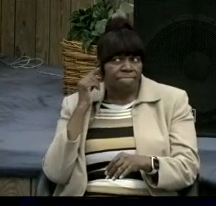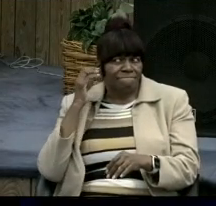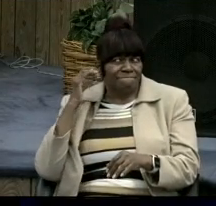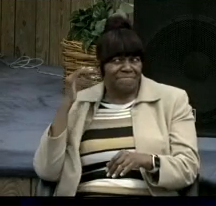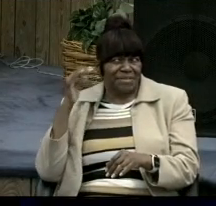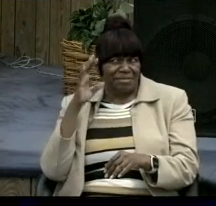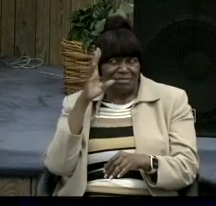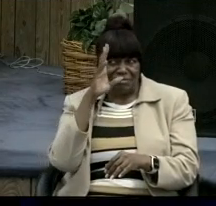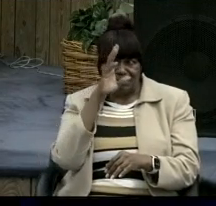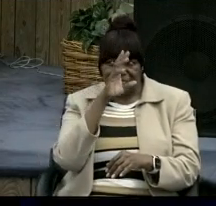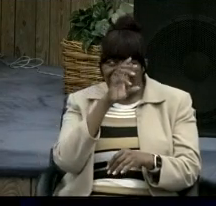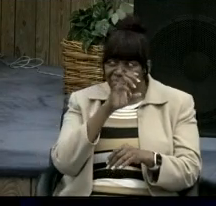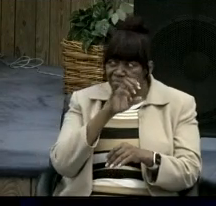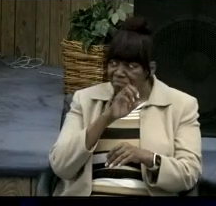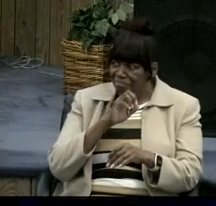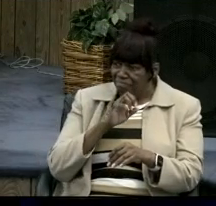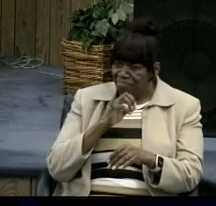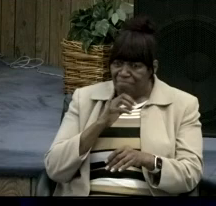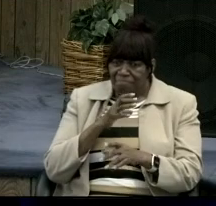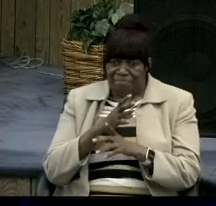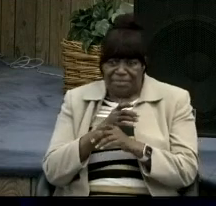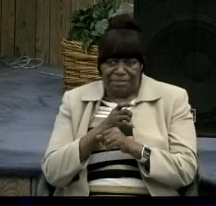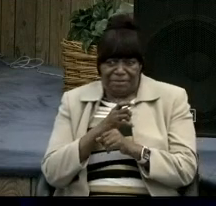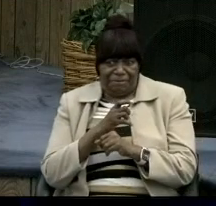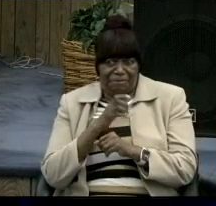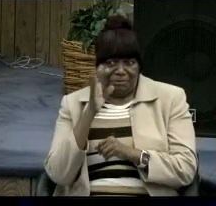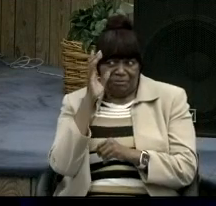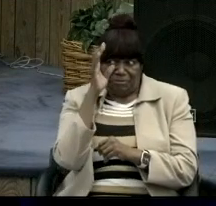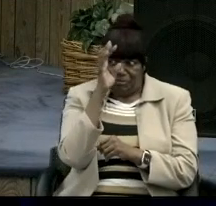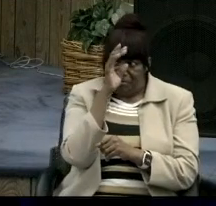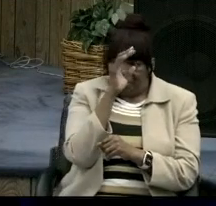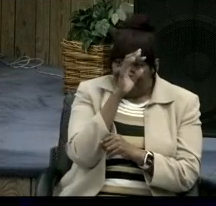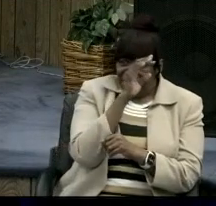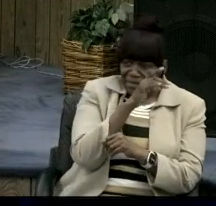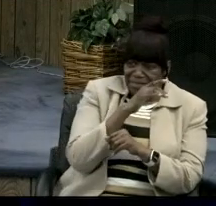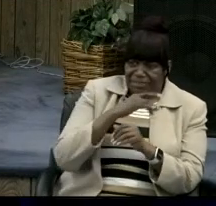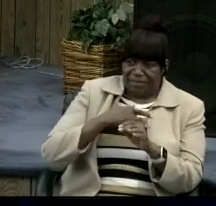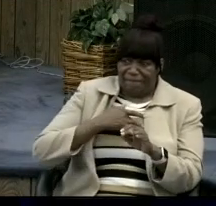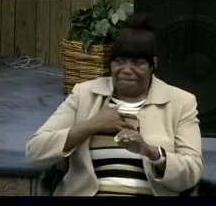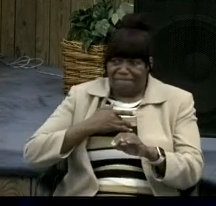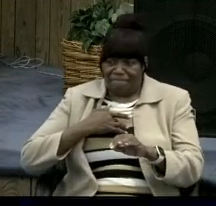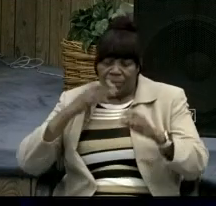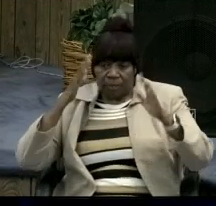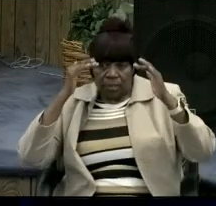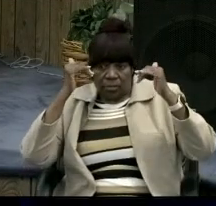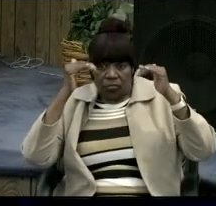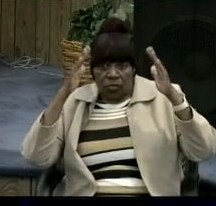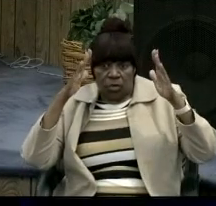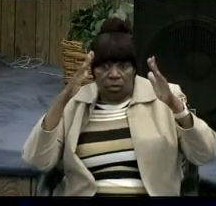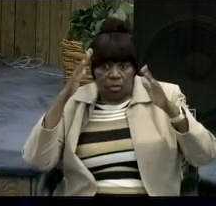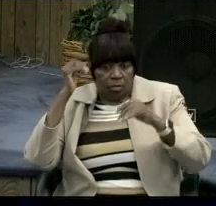frequency, you're going to get a creepy feeling, right? If you anticipate